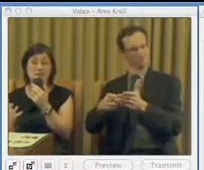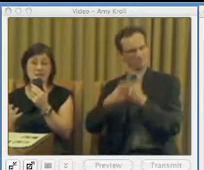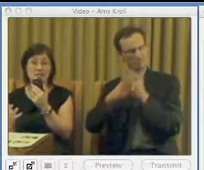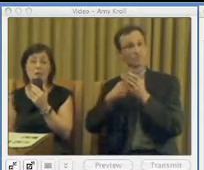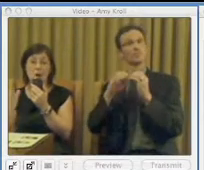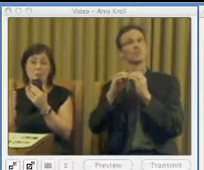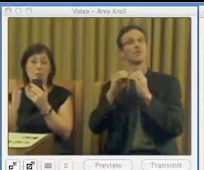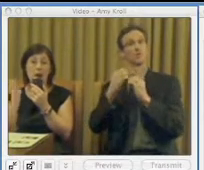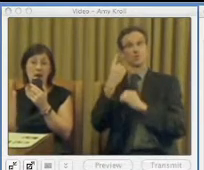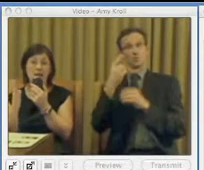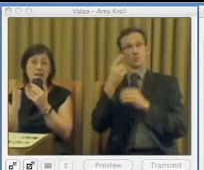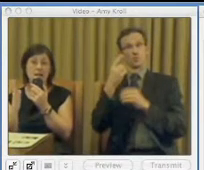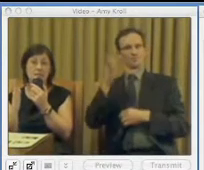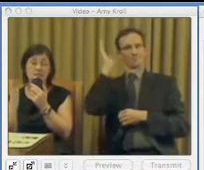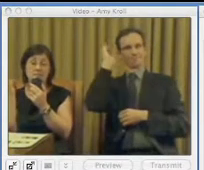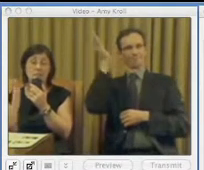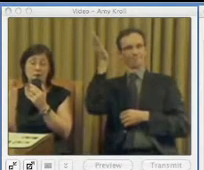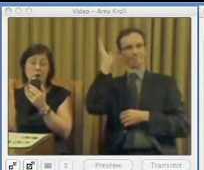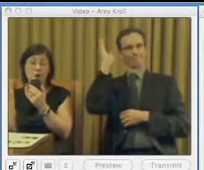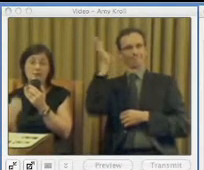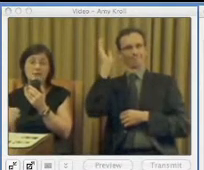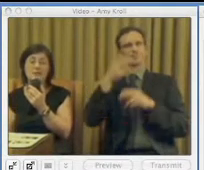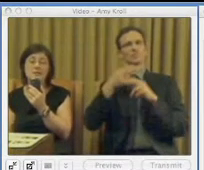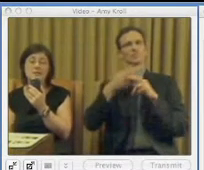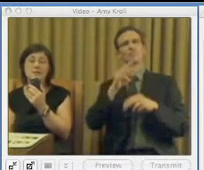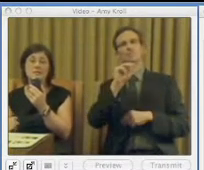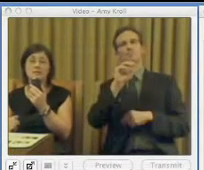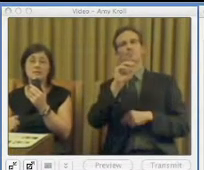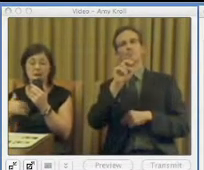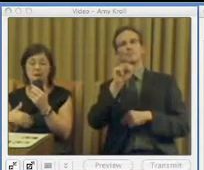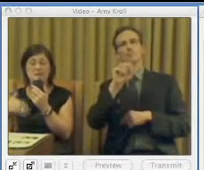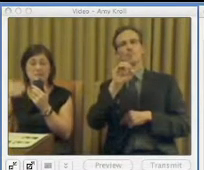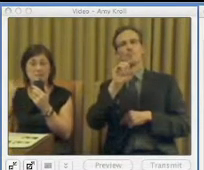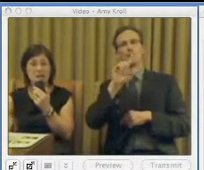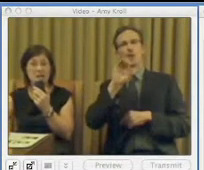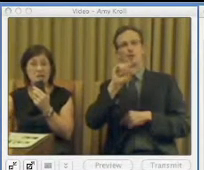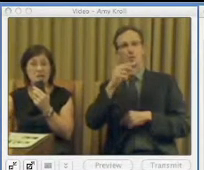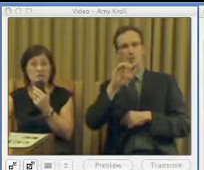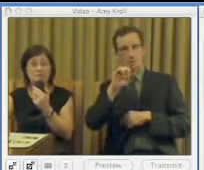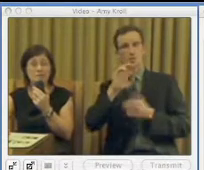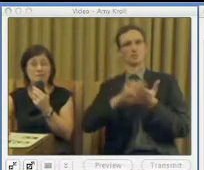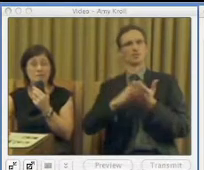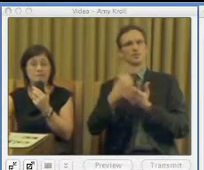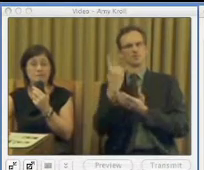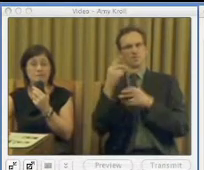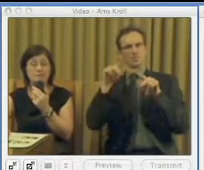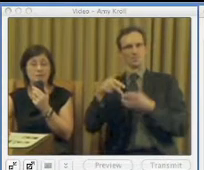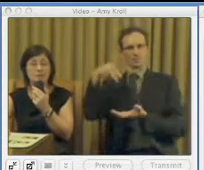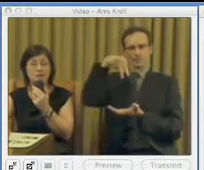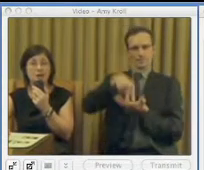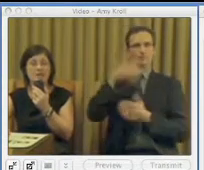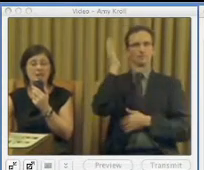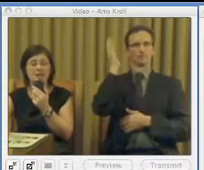involve monologic text, so one-way monologue. Somebody gives a